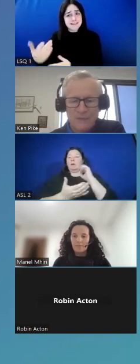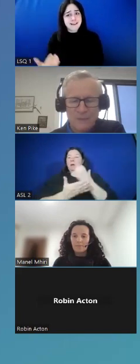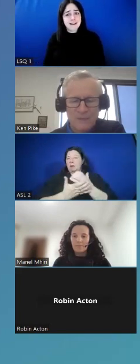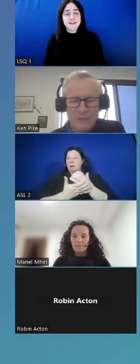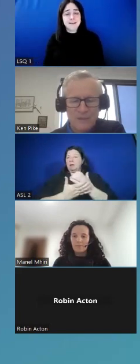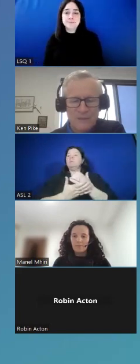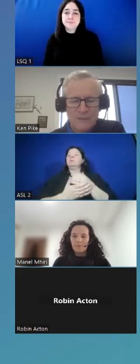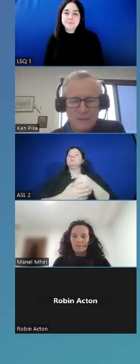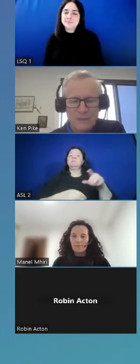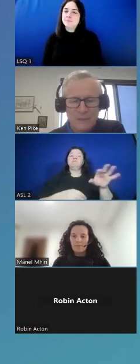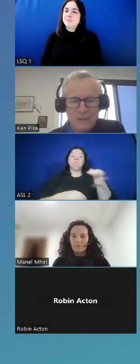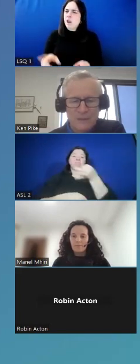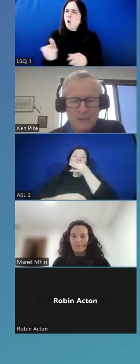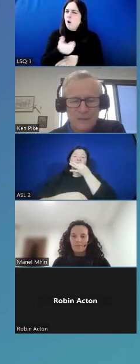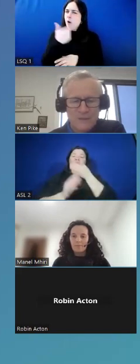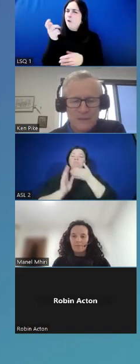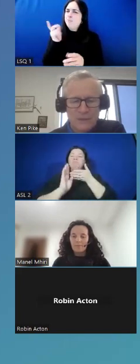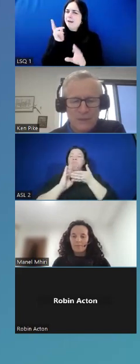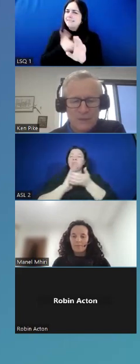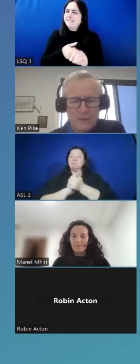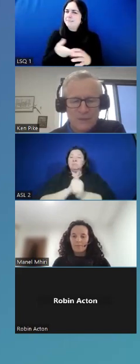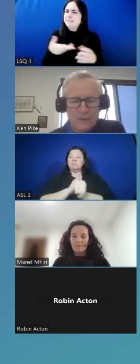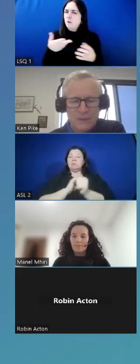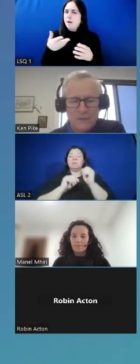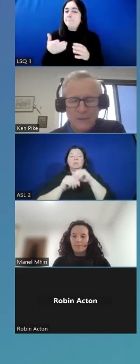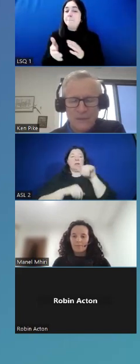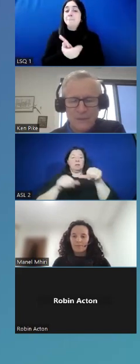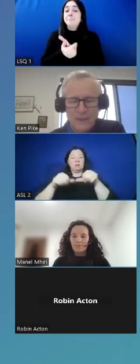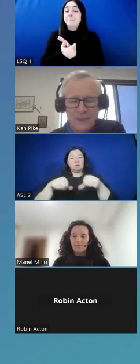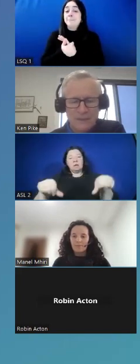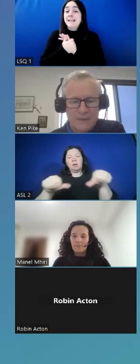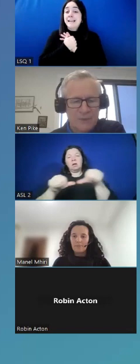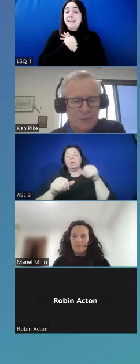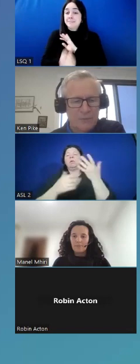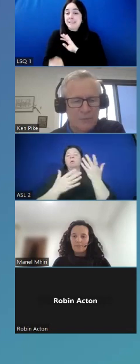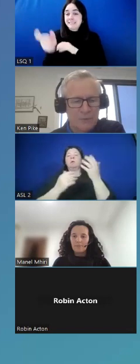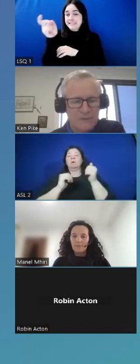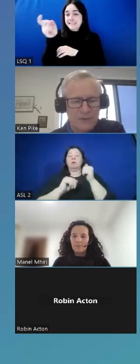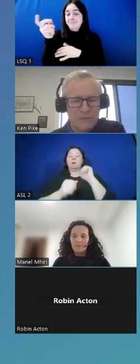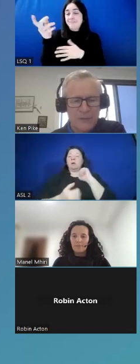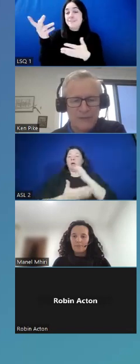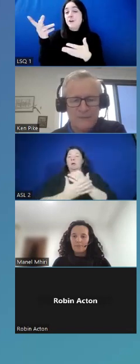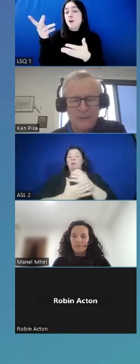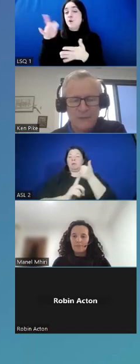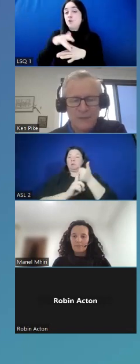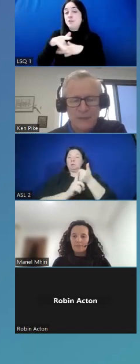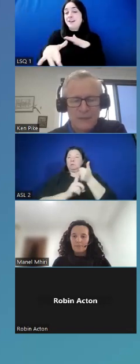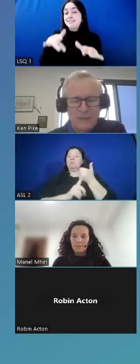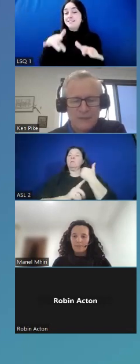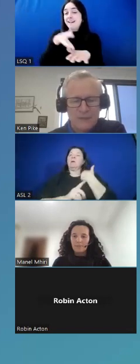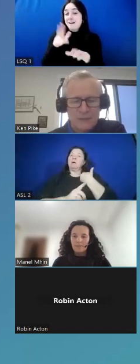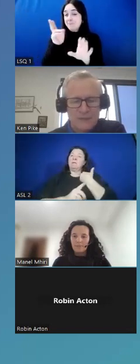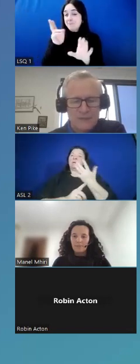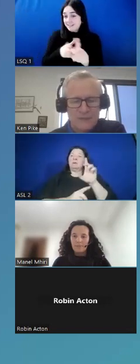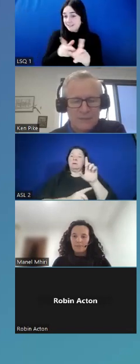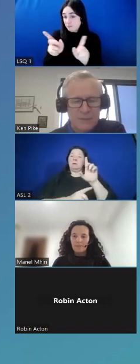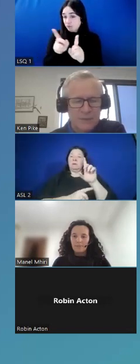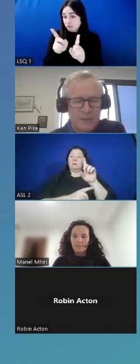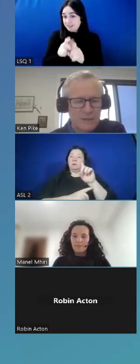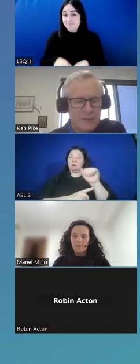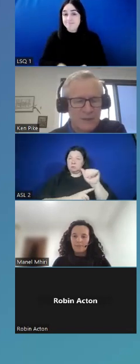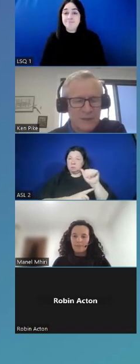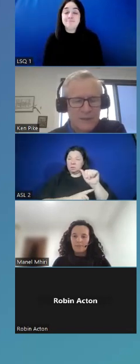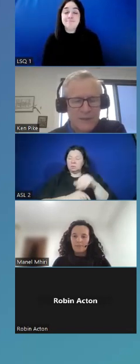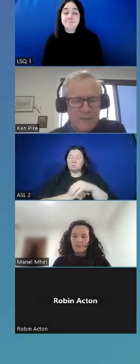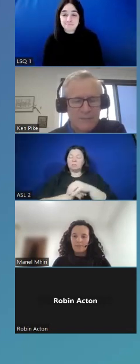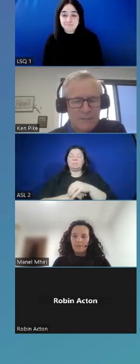some expertise in this area, including an academic who herself has has a